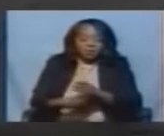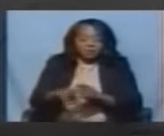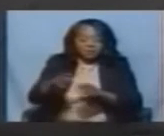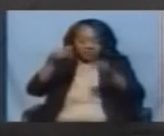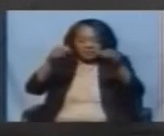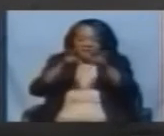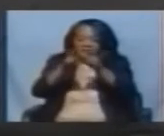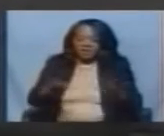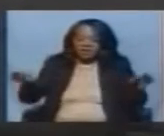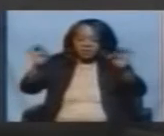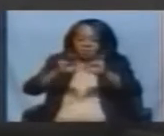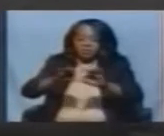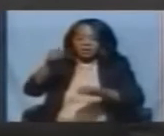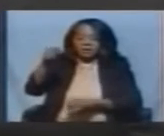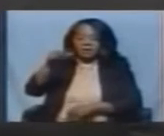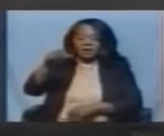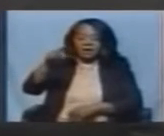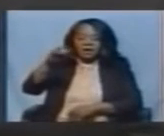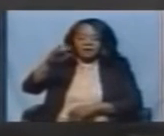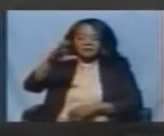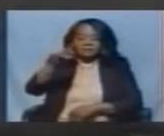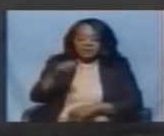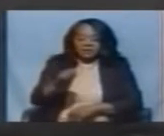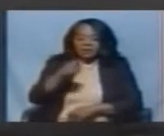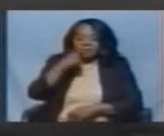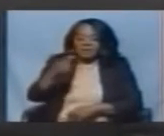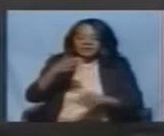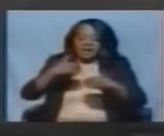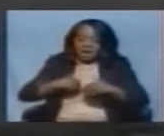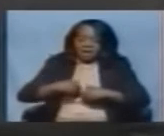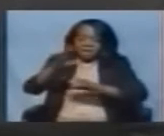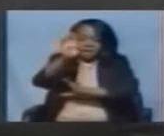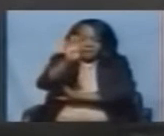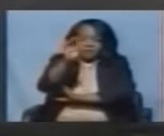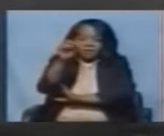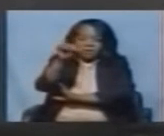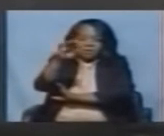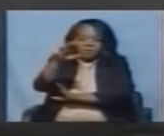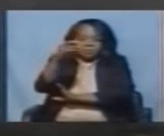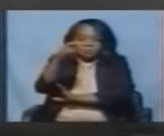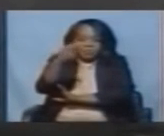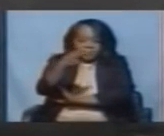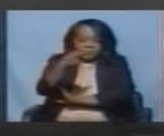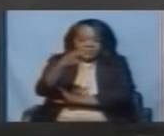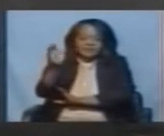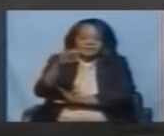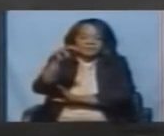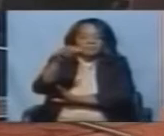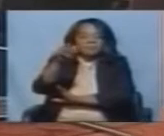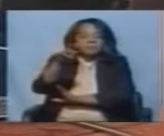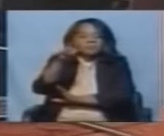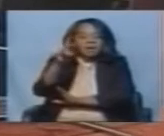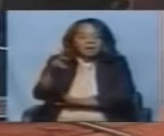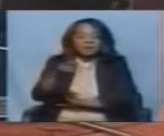and ZPP and ZPT have taken up very seriously to make sure that we have a benchmark for this price. Will this take away the aspect of willful